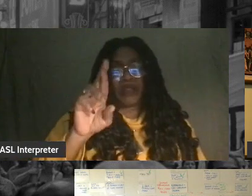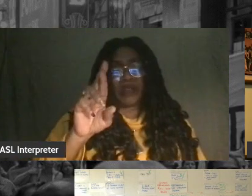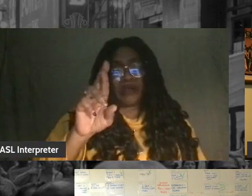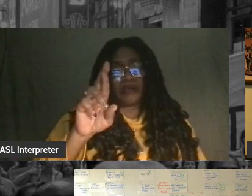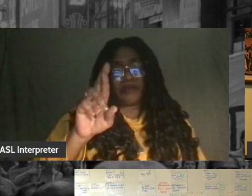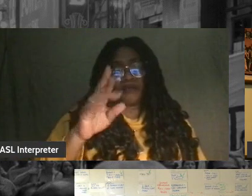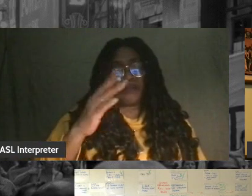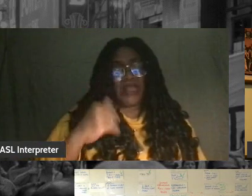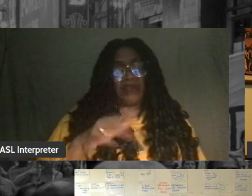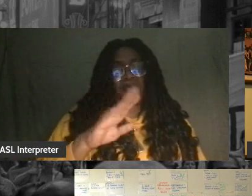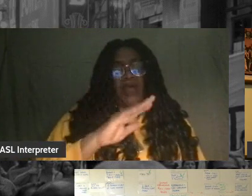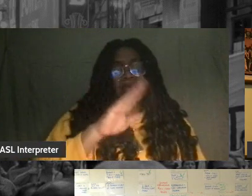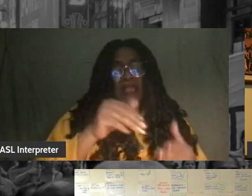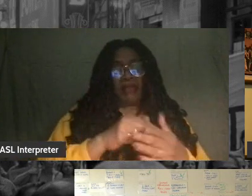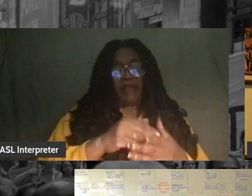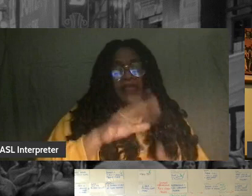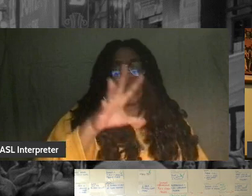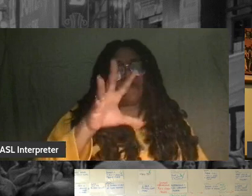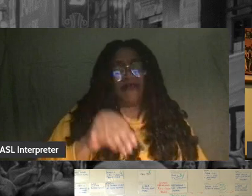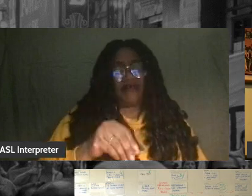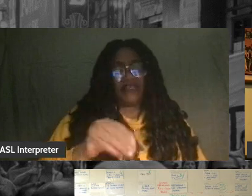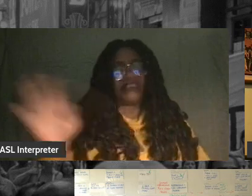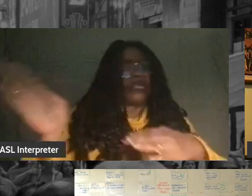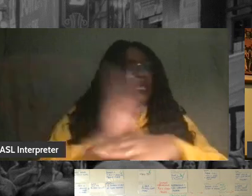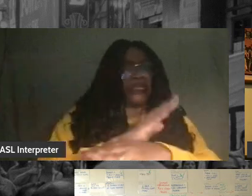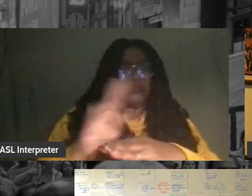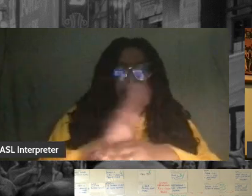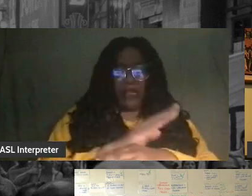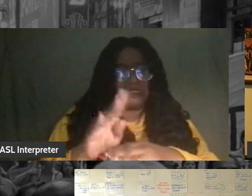in my mid-50s is busier than it's ever been.